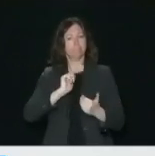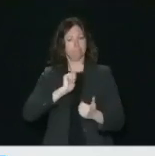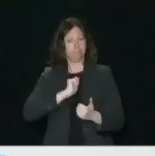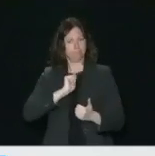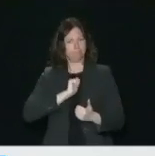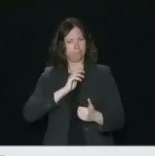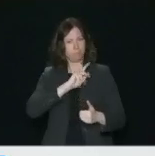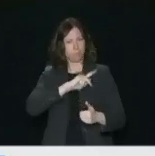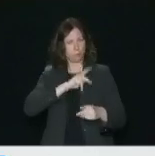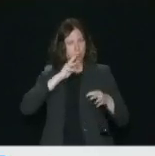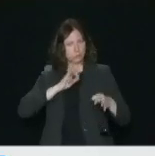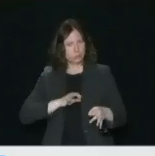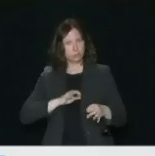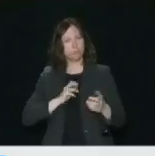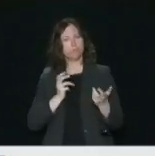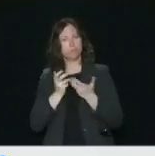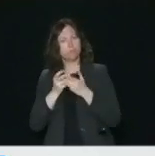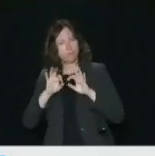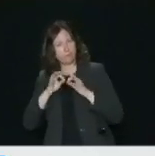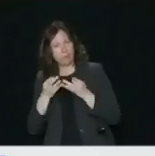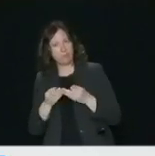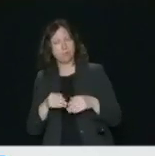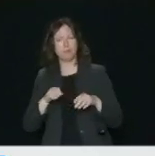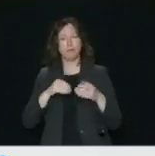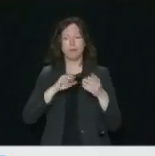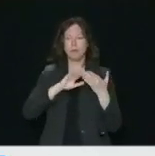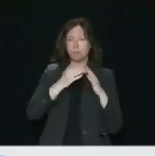situation and preparing for new variants.